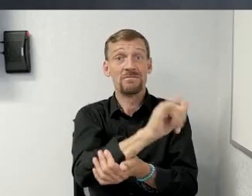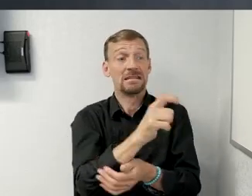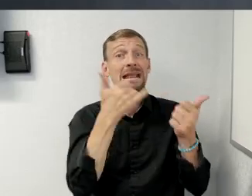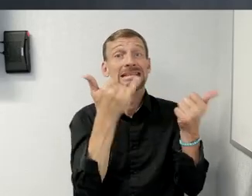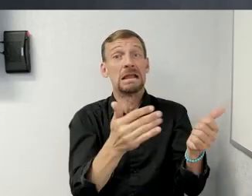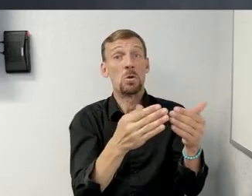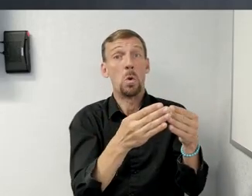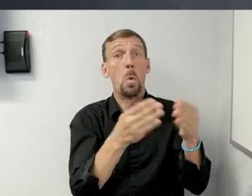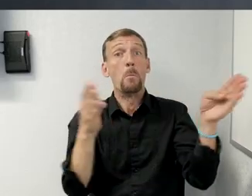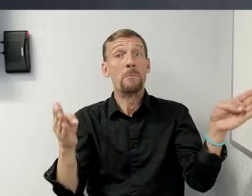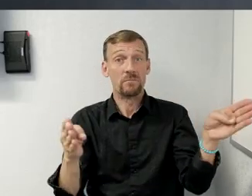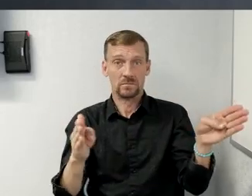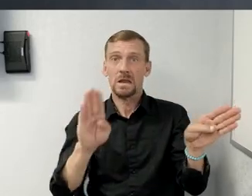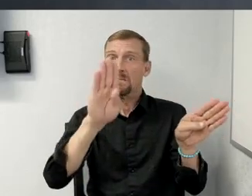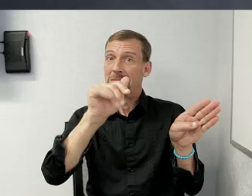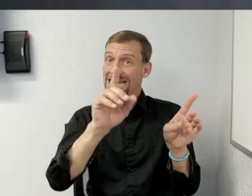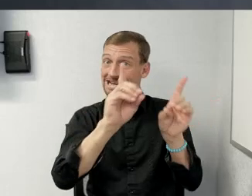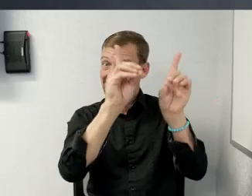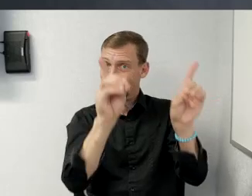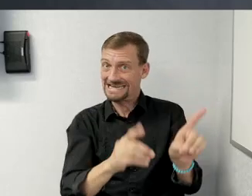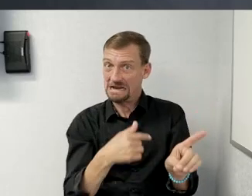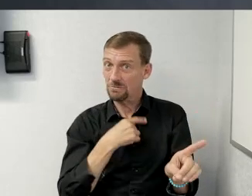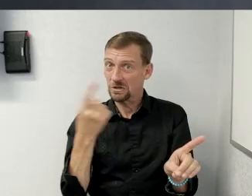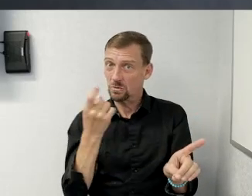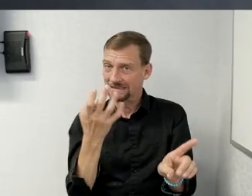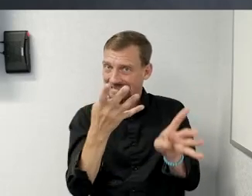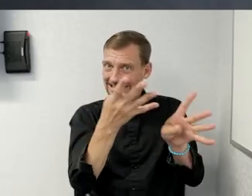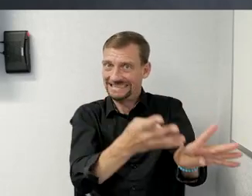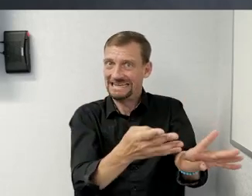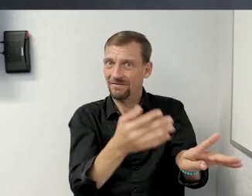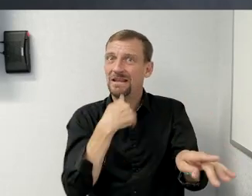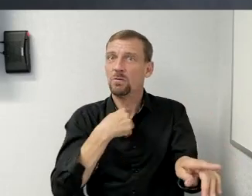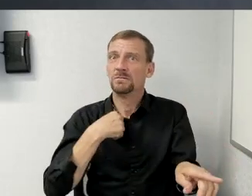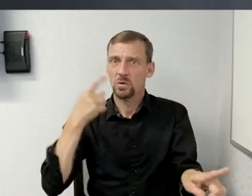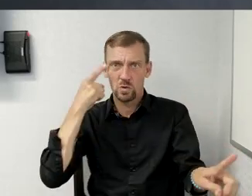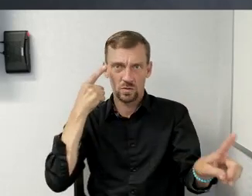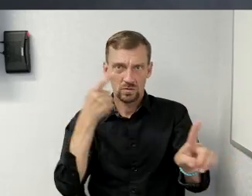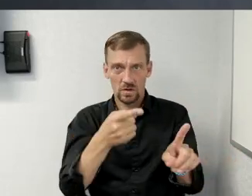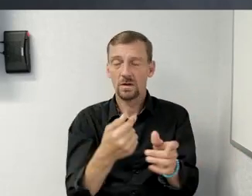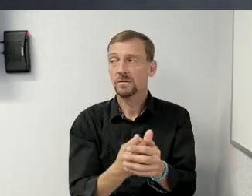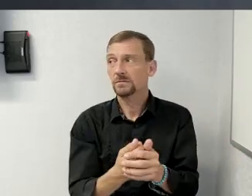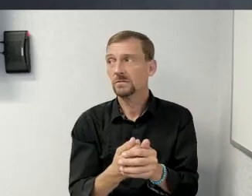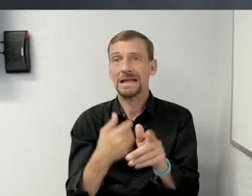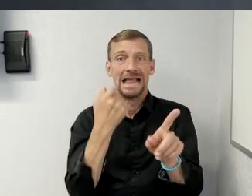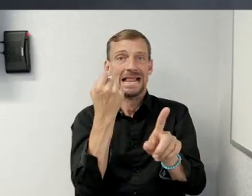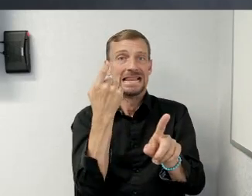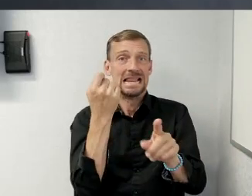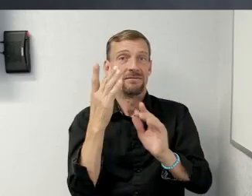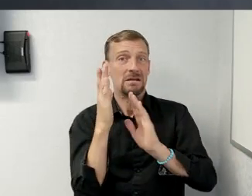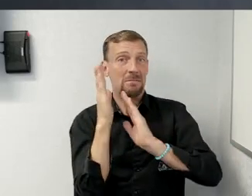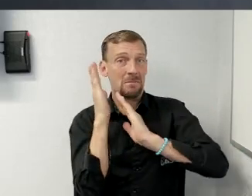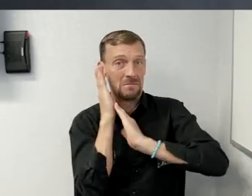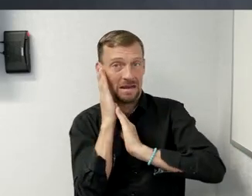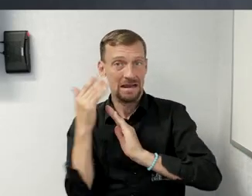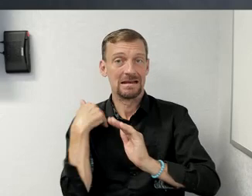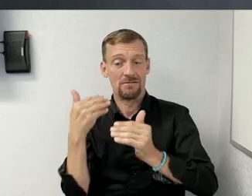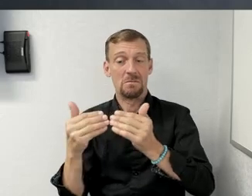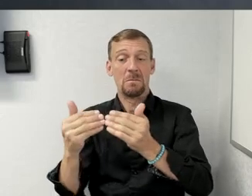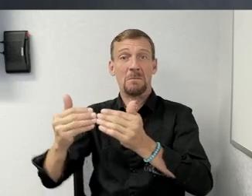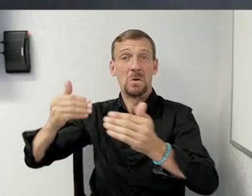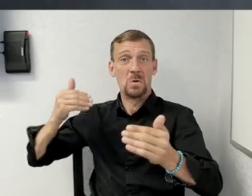of that is by design. So right now, our 11-bed Broderick Pavilion, which is normally a